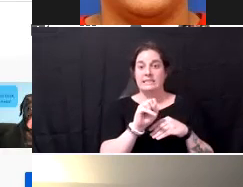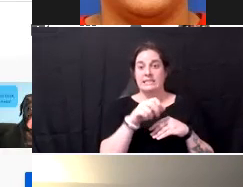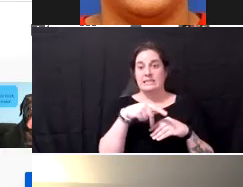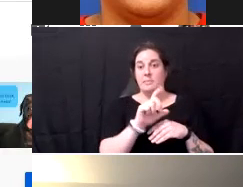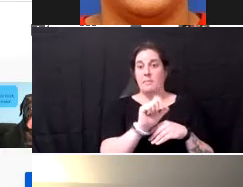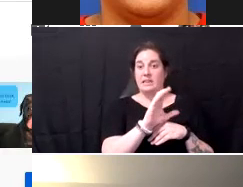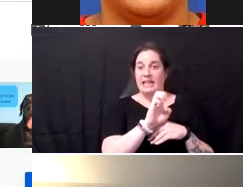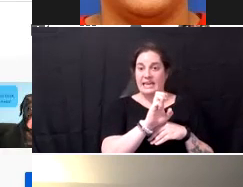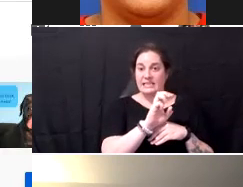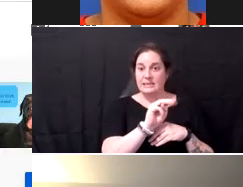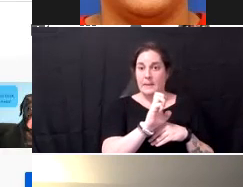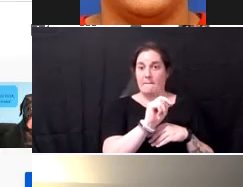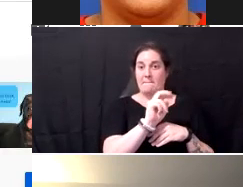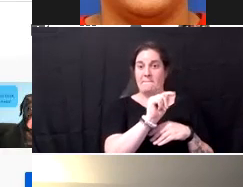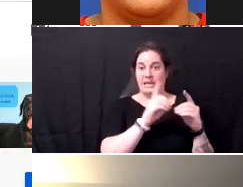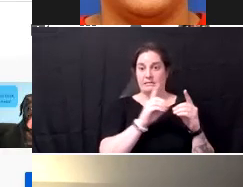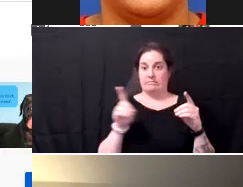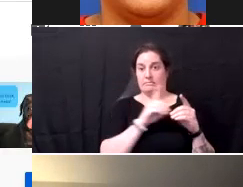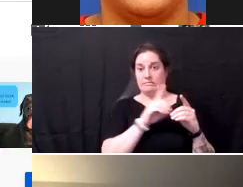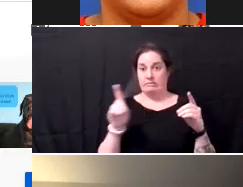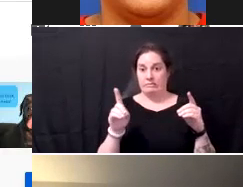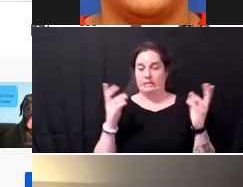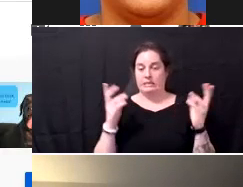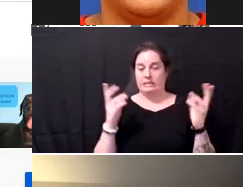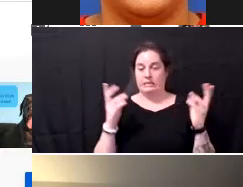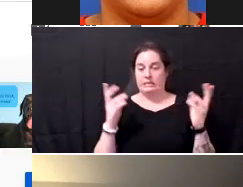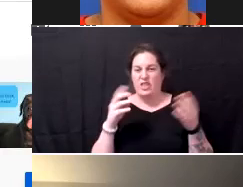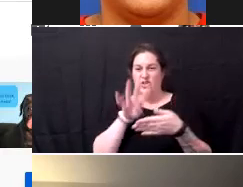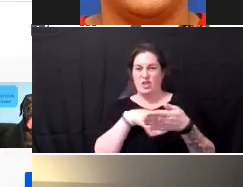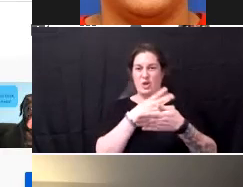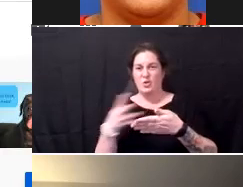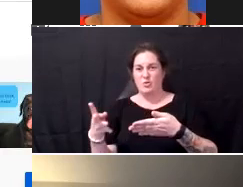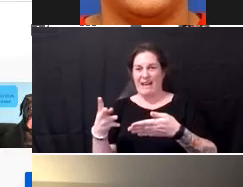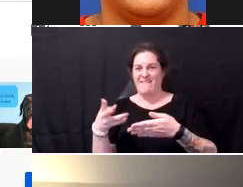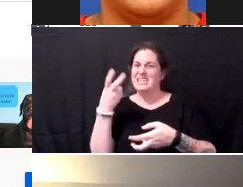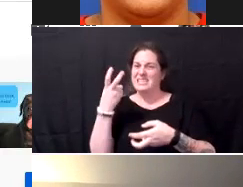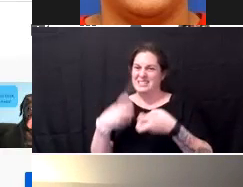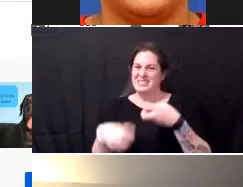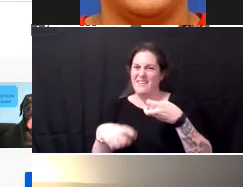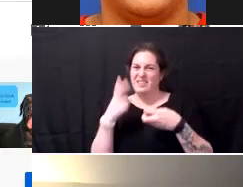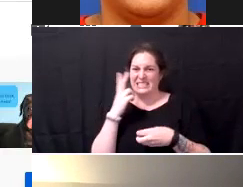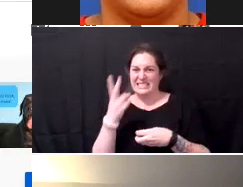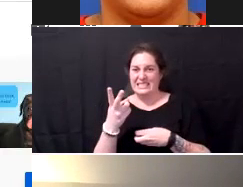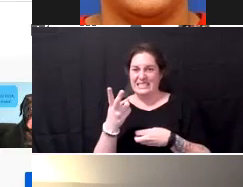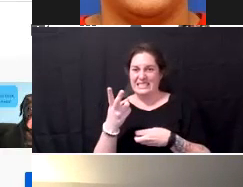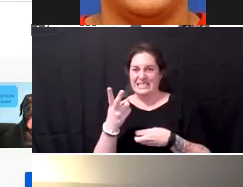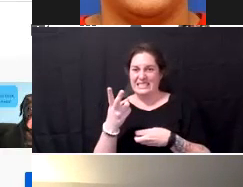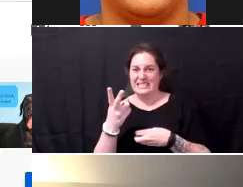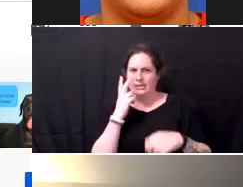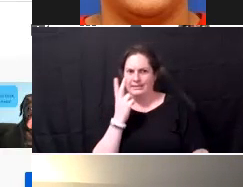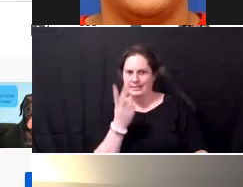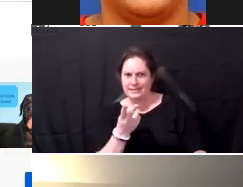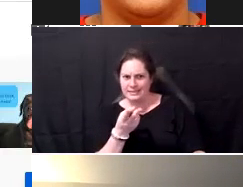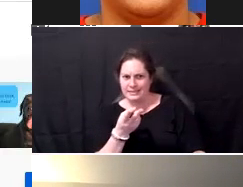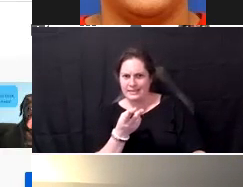that is a little bit tricky because the graph is actually, you can infer that you can use the graph